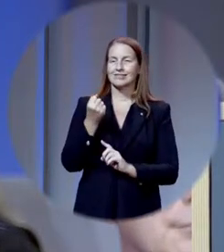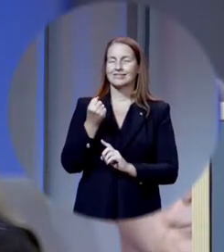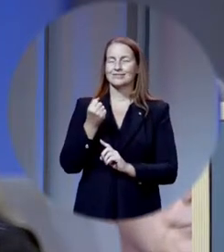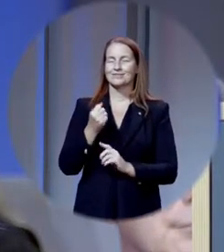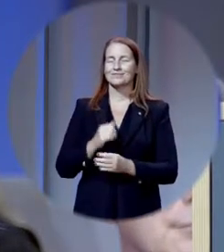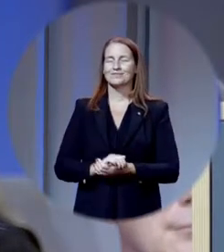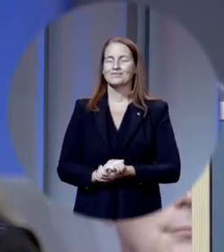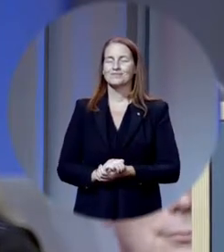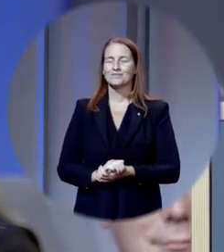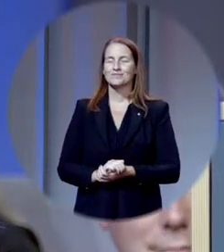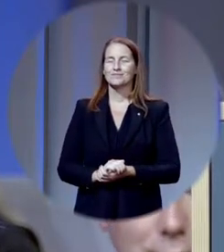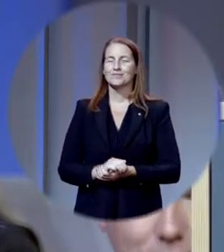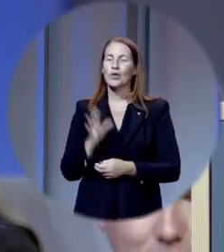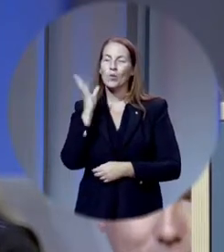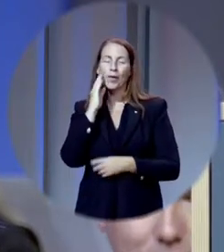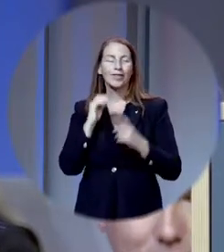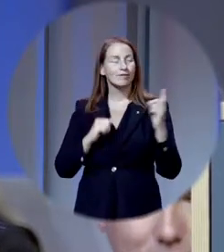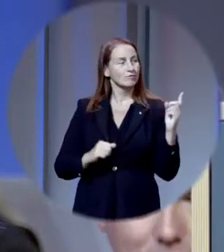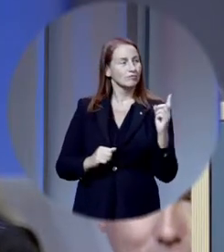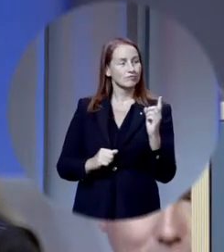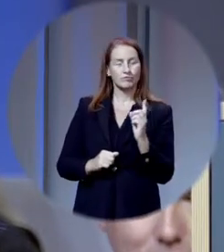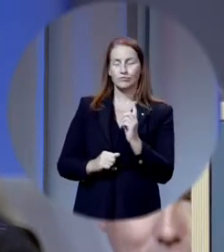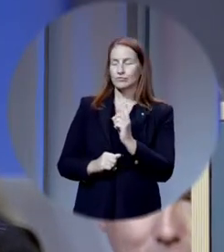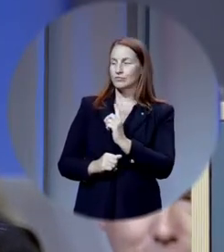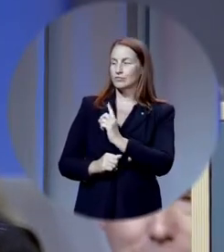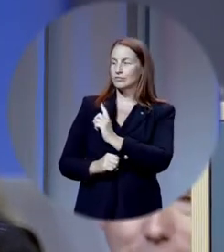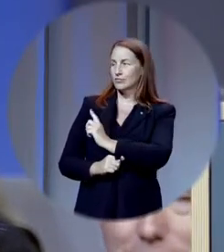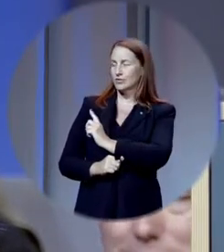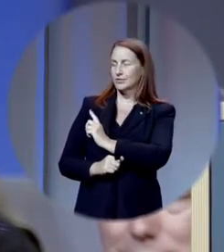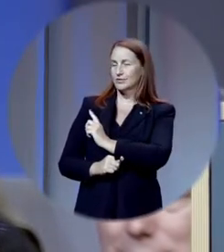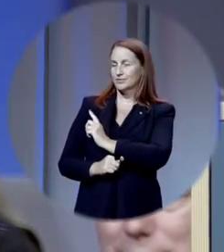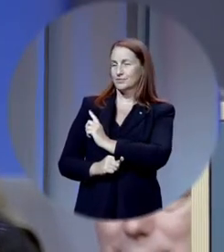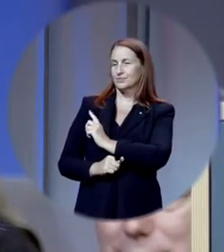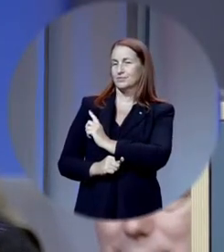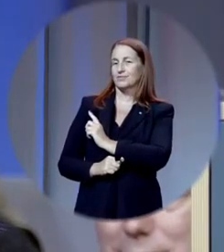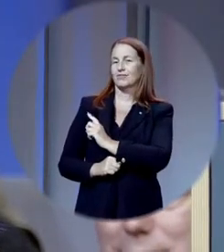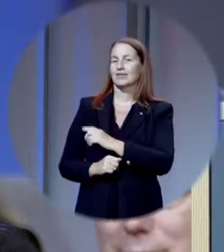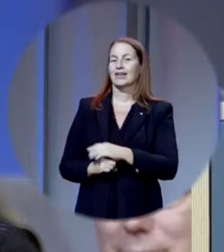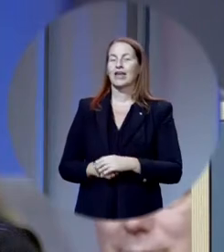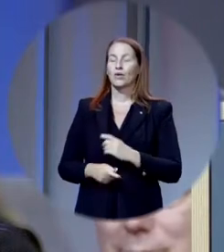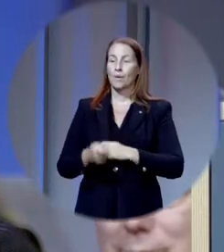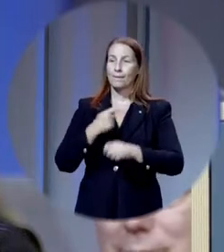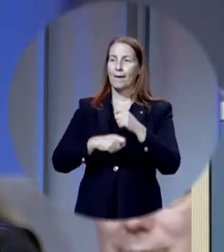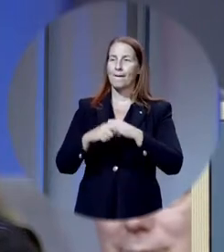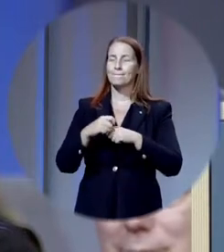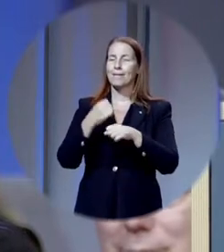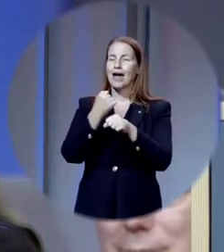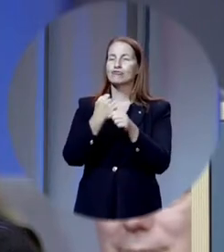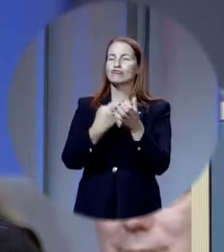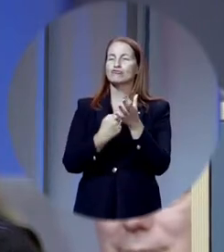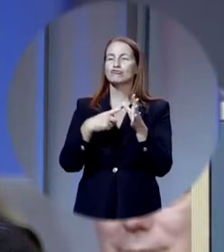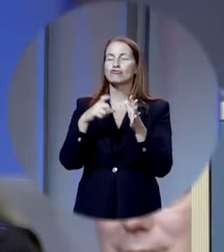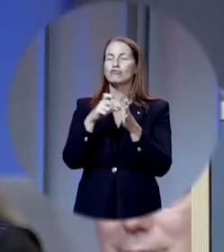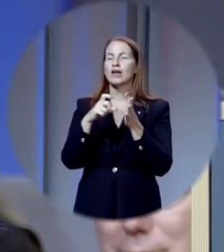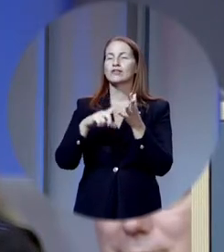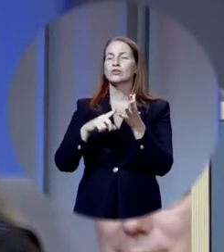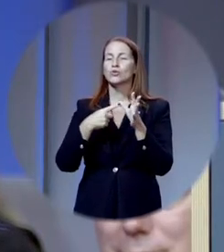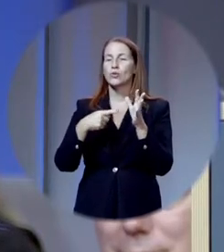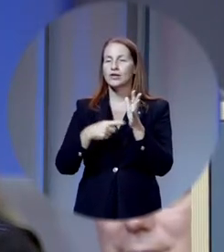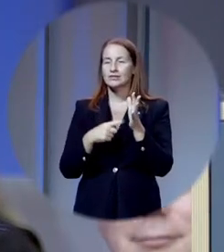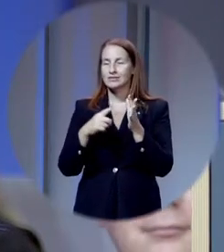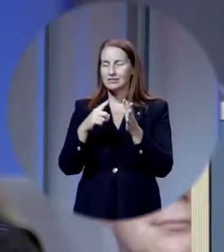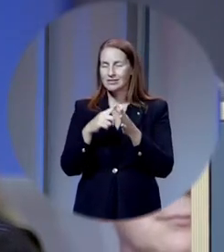As each of you crosses the stage, we mark that you become a graduate of the University of